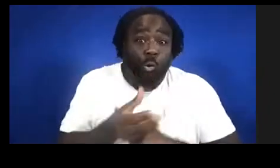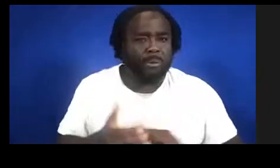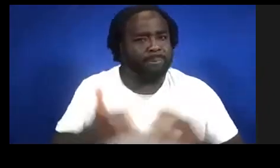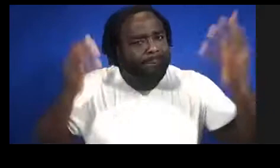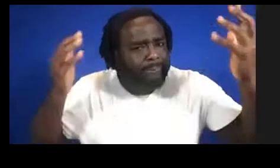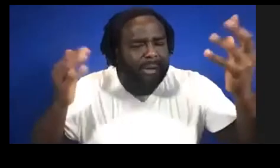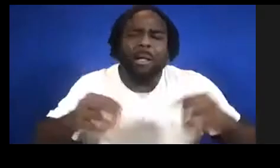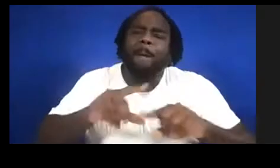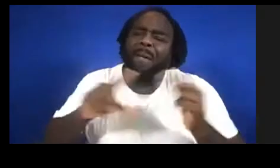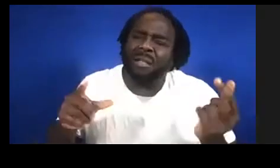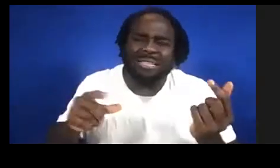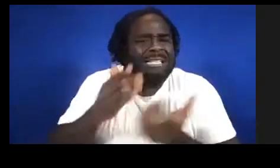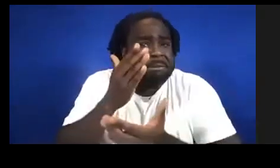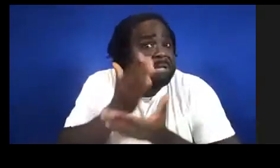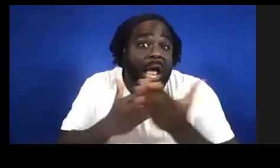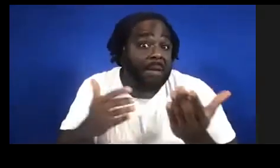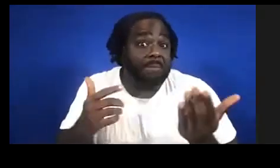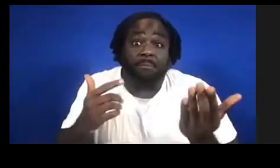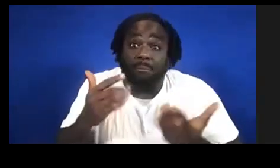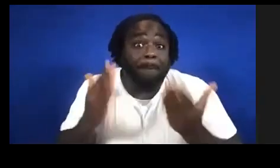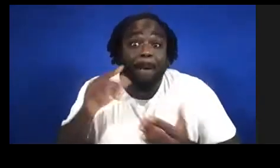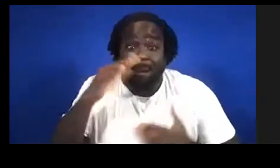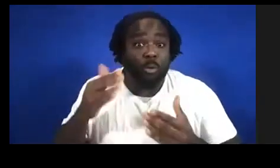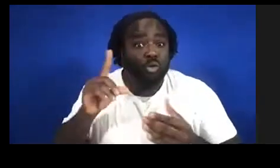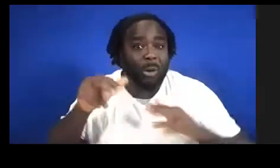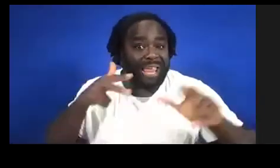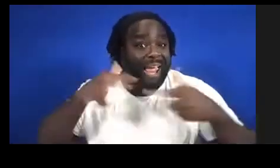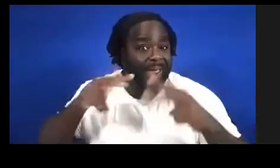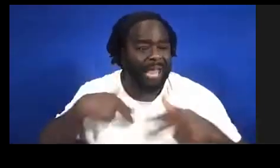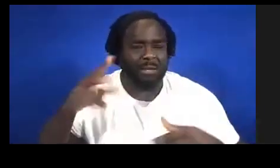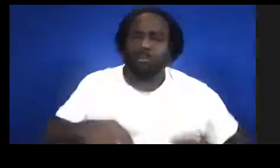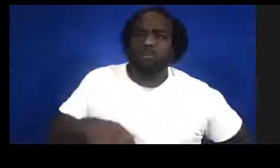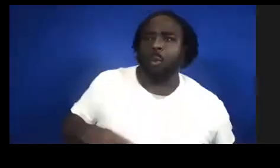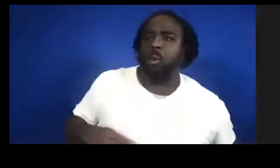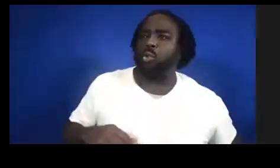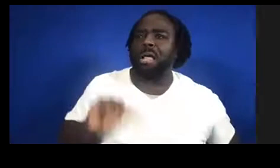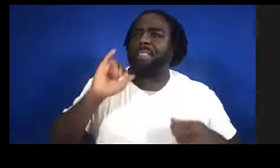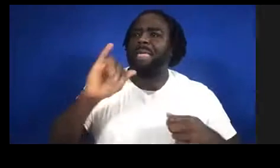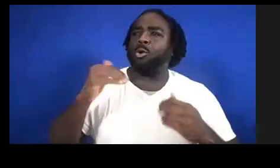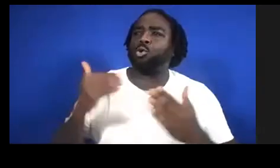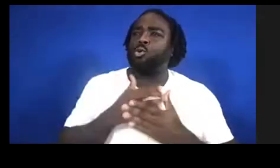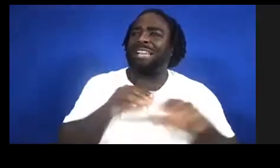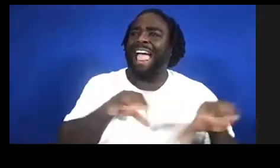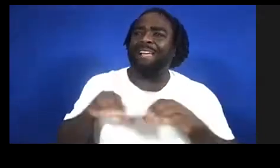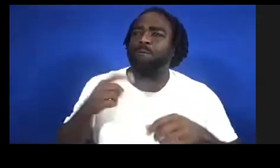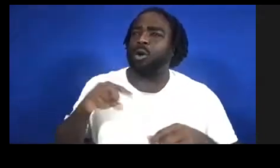out in nature ain't a bad thing. It's just really not a part of our culture. Y'all know what I'm talking about. And there's some black folks who do that.